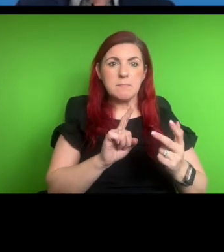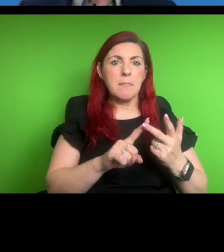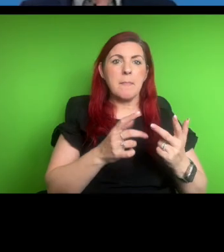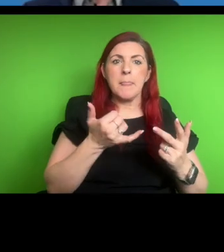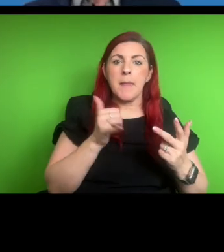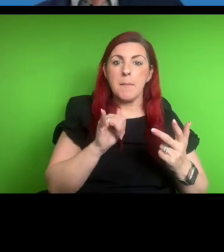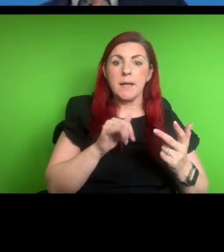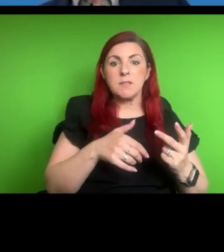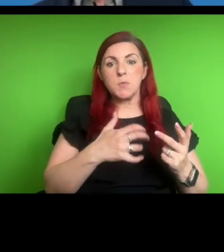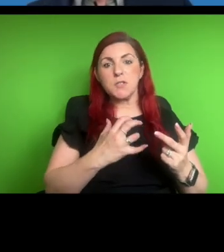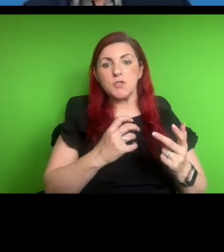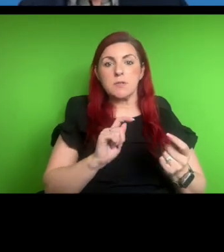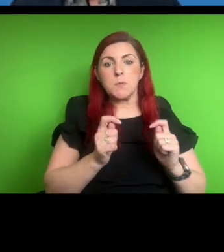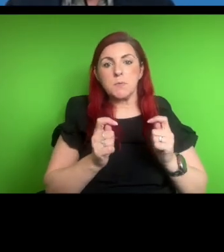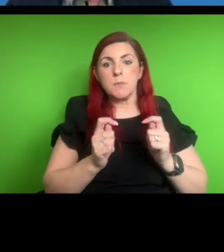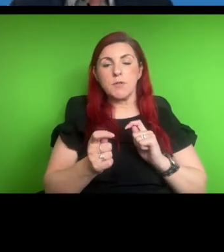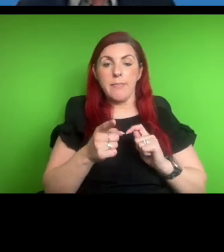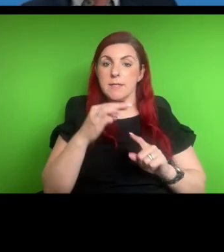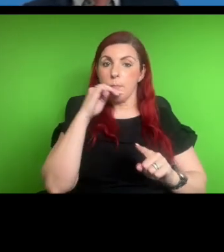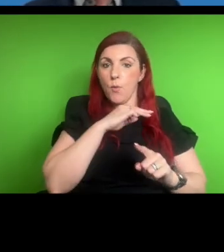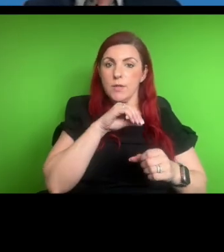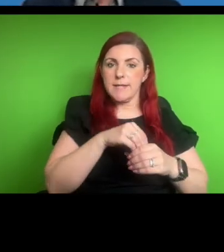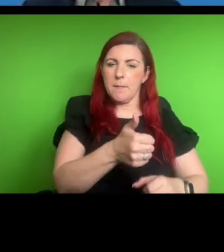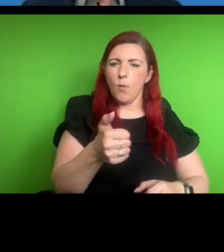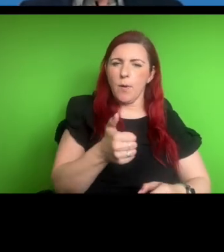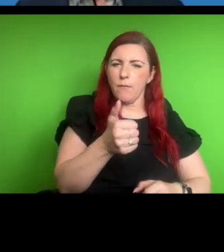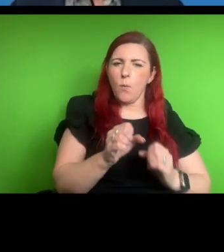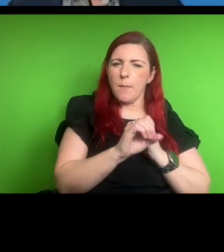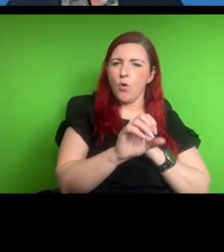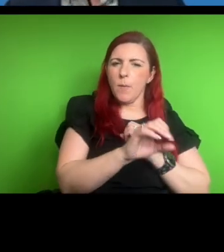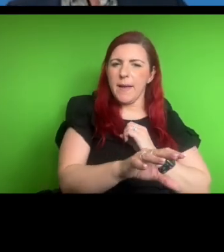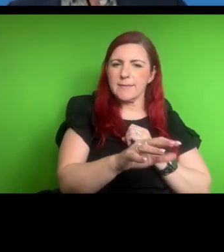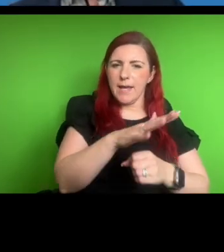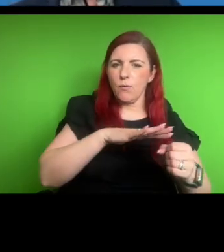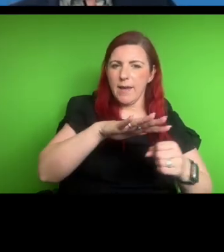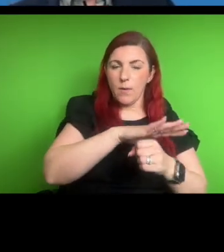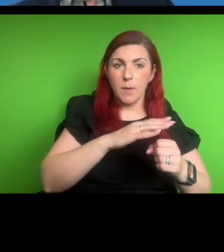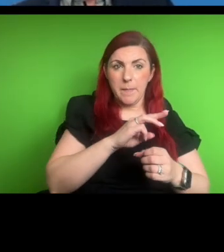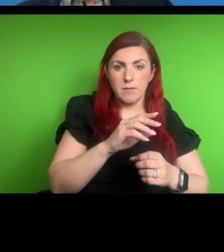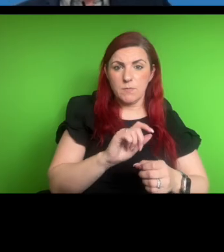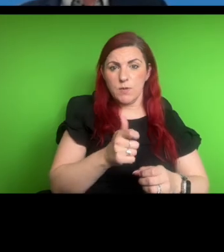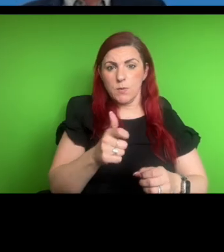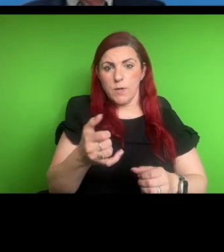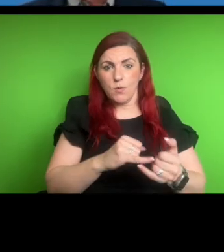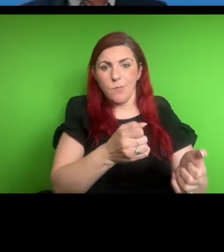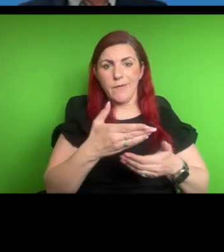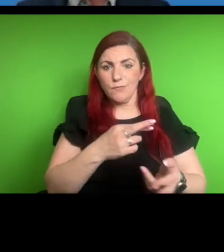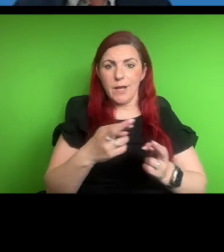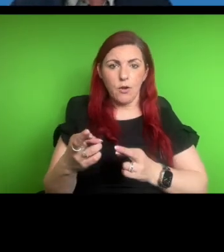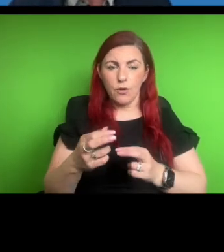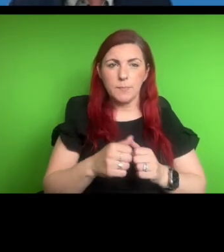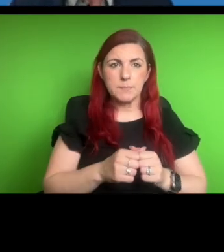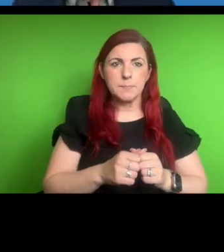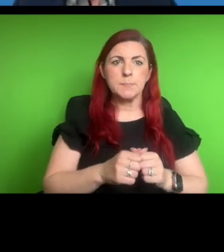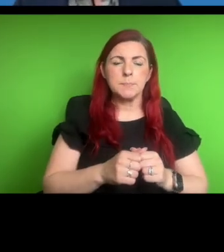in the mobile phone and broadband sector, where people switch providers on a regular basis. And then they will use the